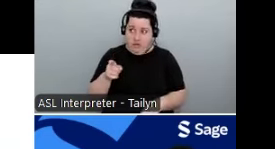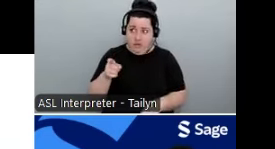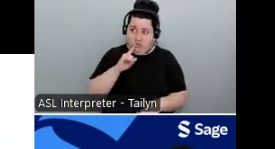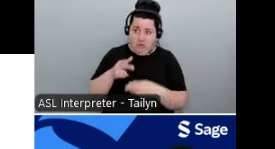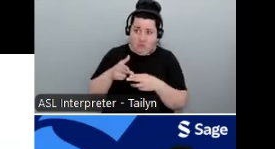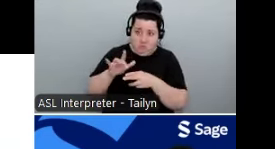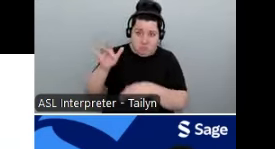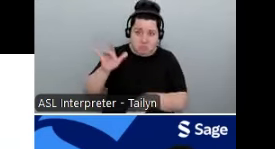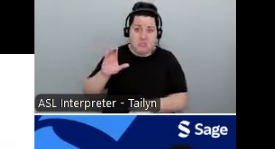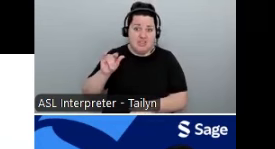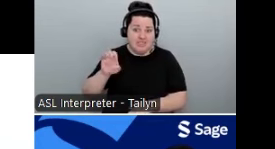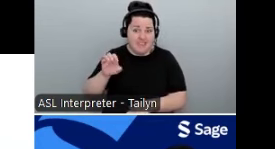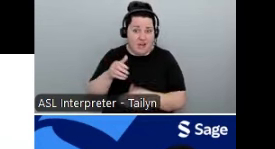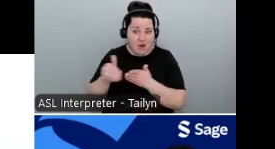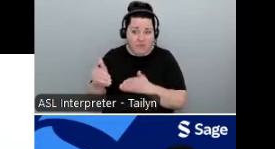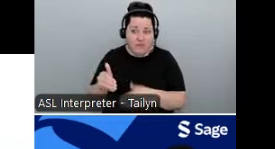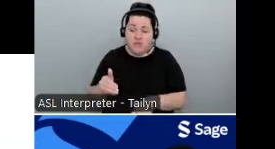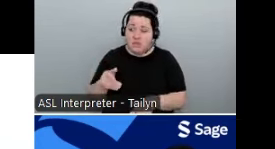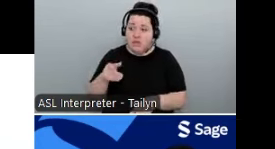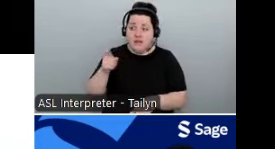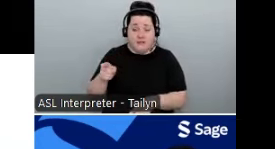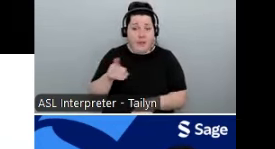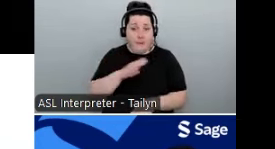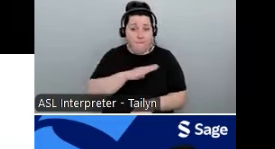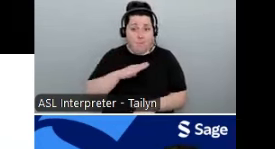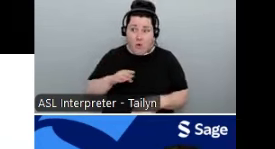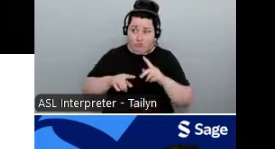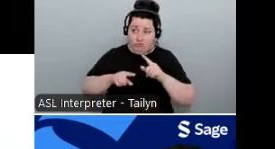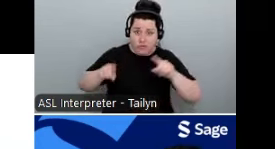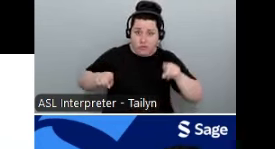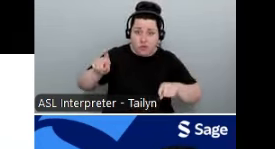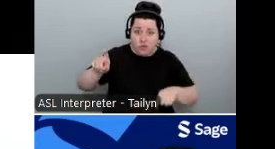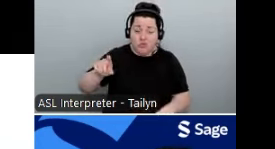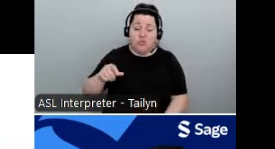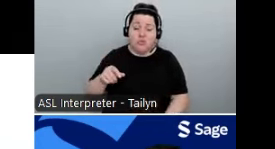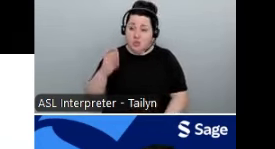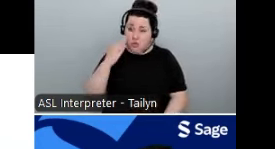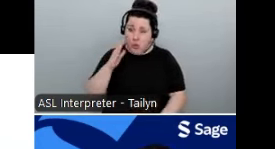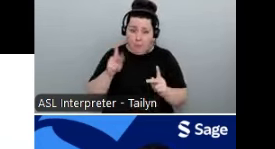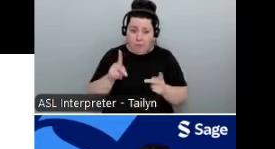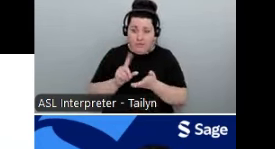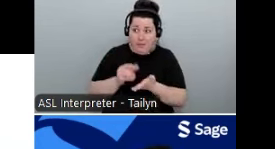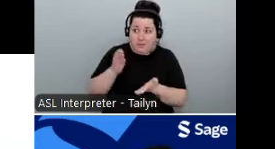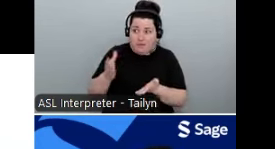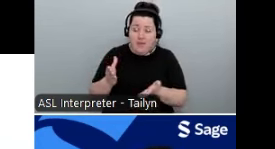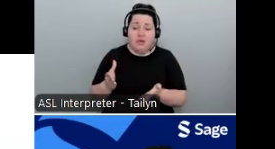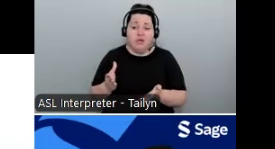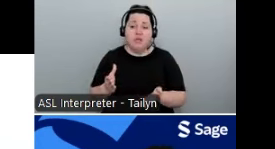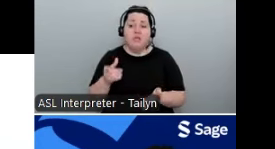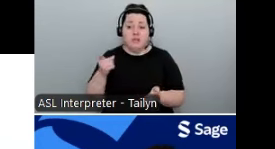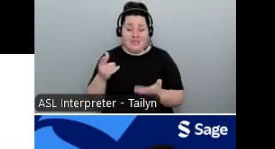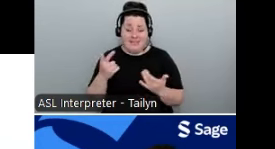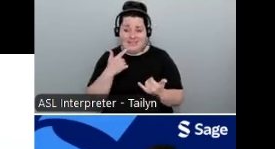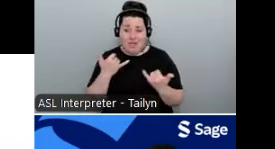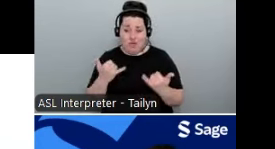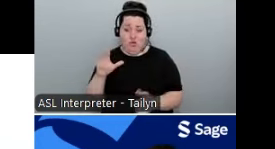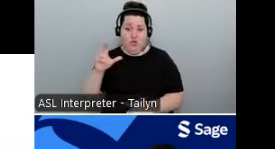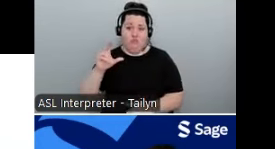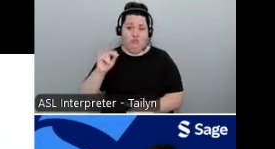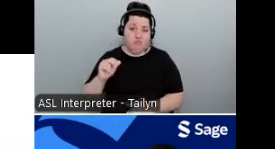is the editorial board? Do you know someone who's published in the journal? Does the journal state the current rejection rate or turnaround